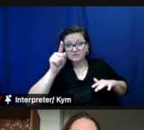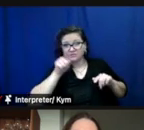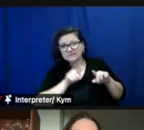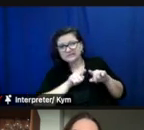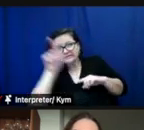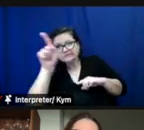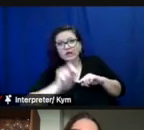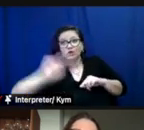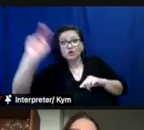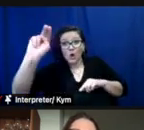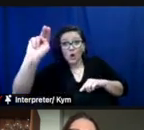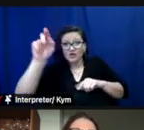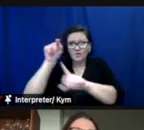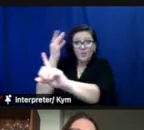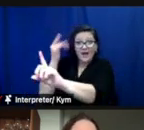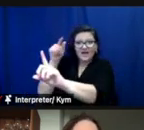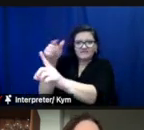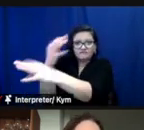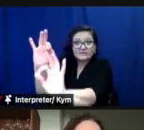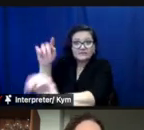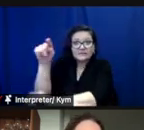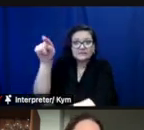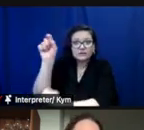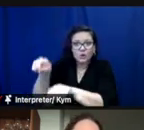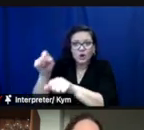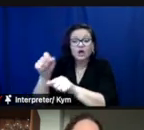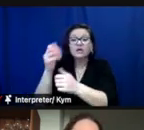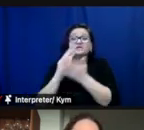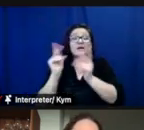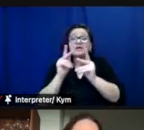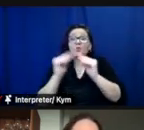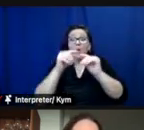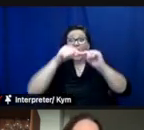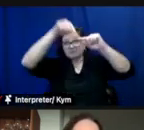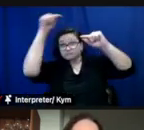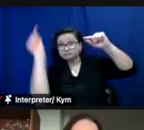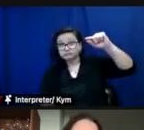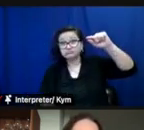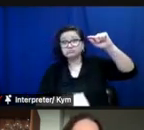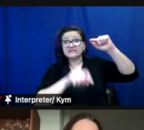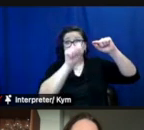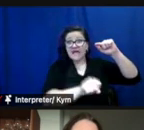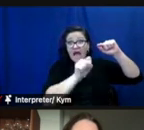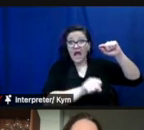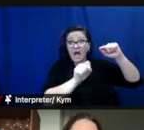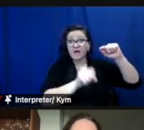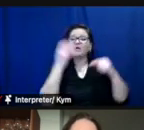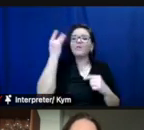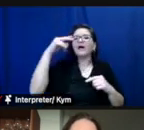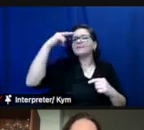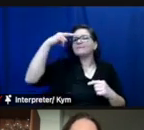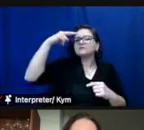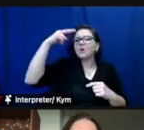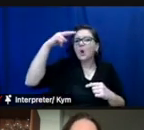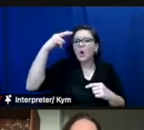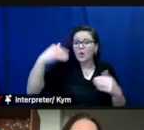people actually would go further South. So Mexico was not a slave country, and